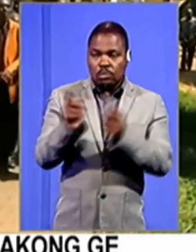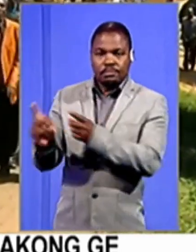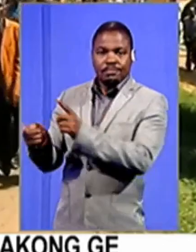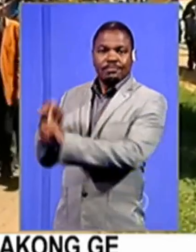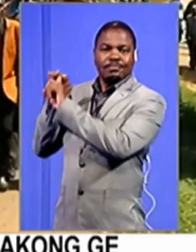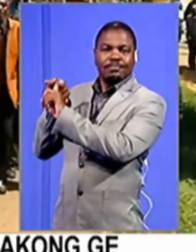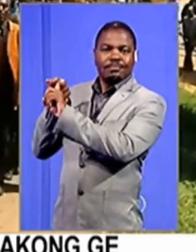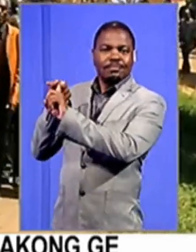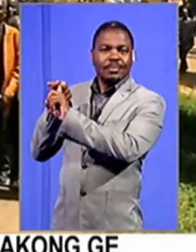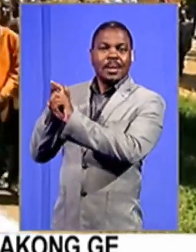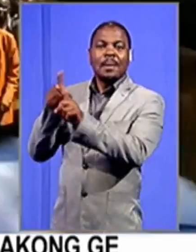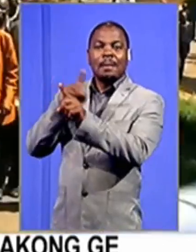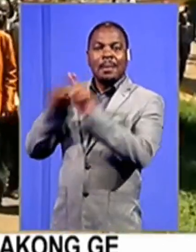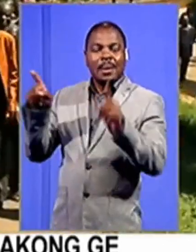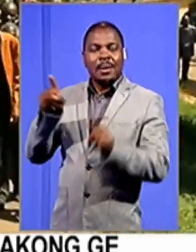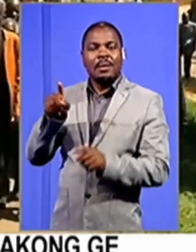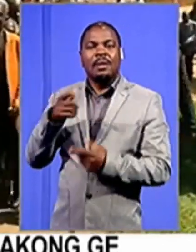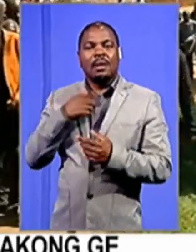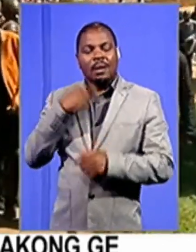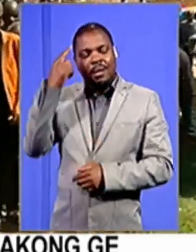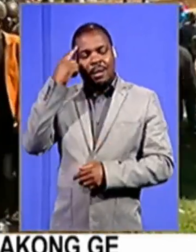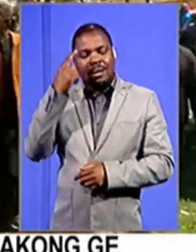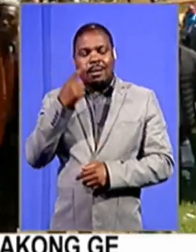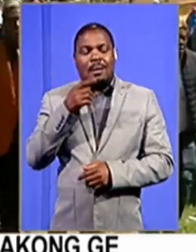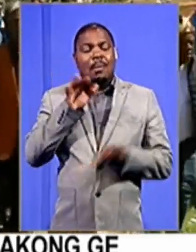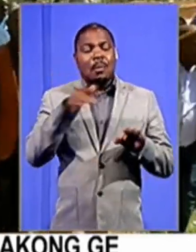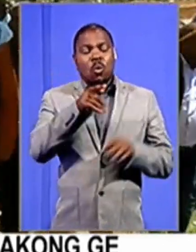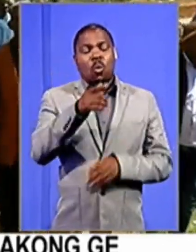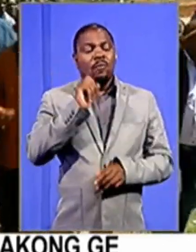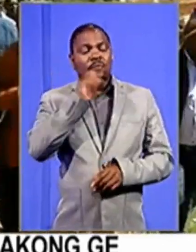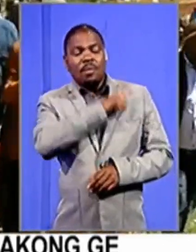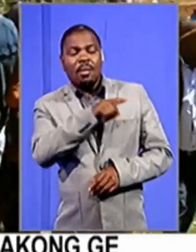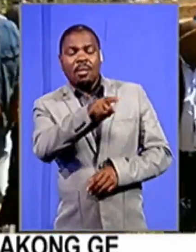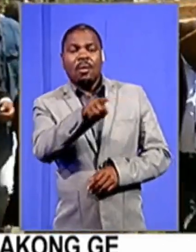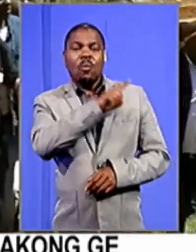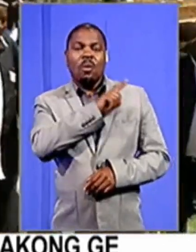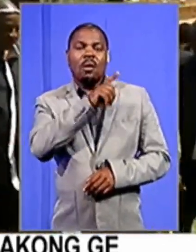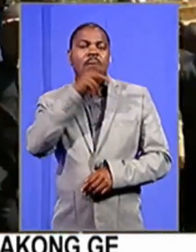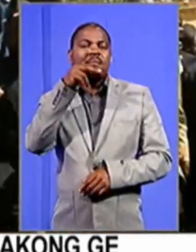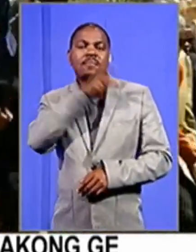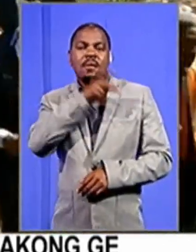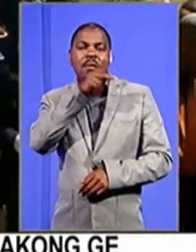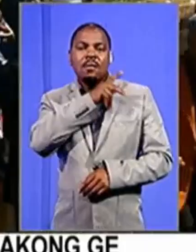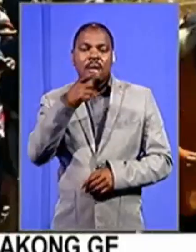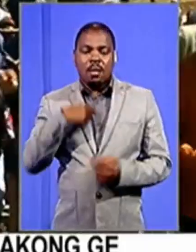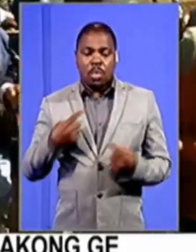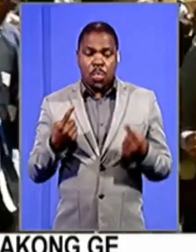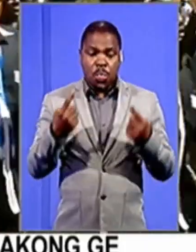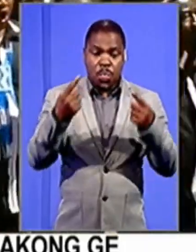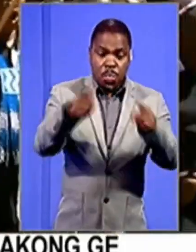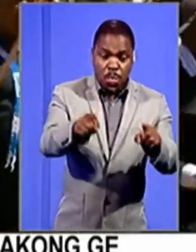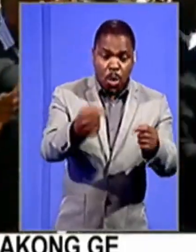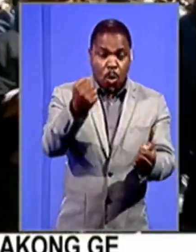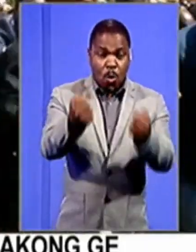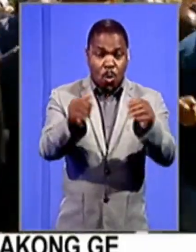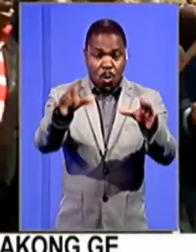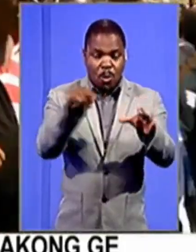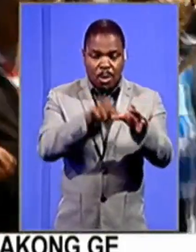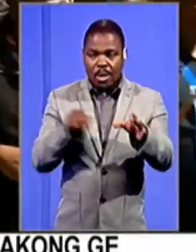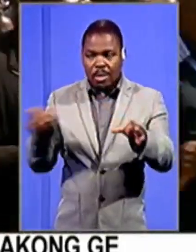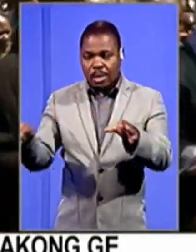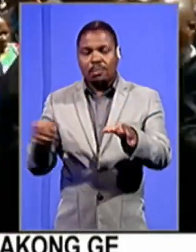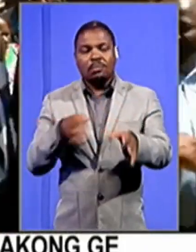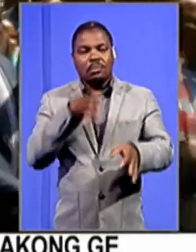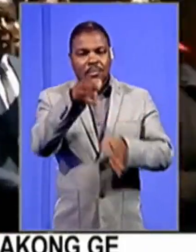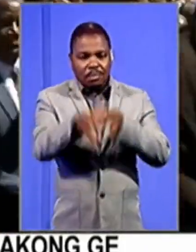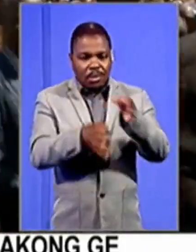le batho ba maaka ba o thoka nnete ka gore ka labotlhano e re ile kwa court ba botša court ka